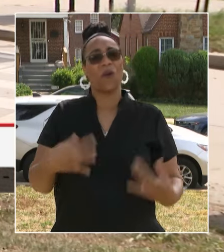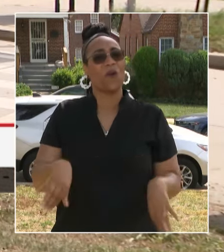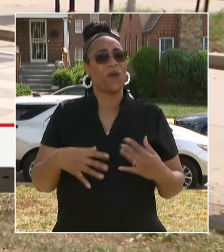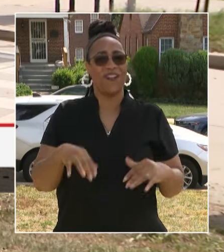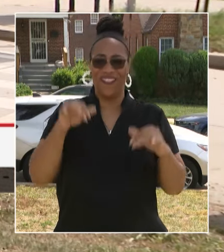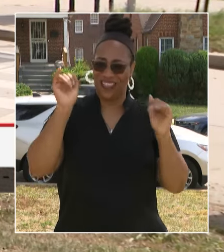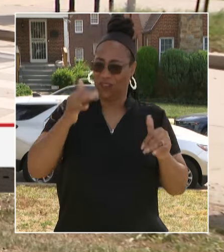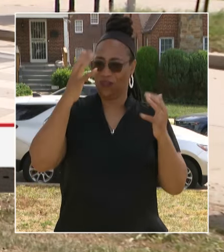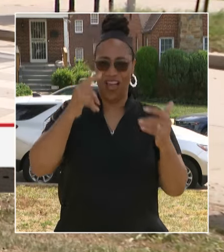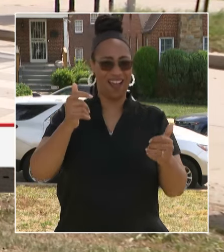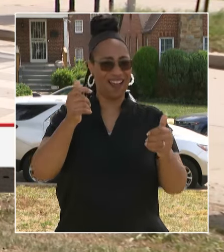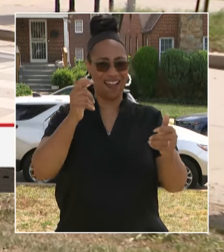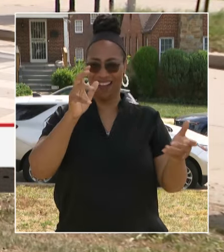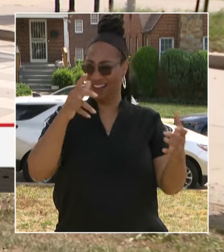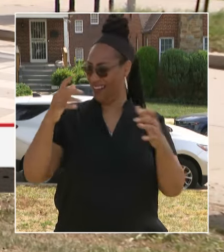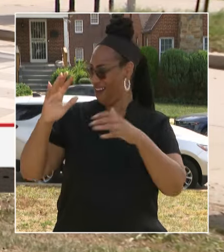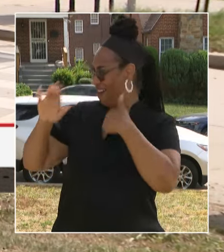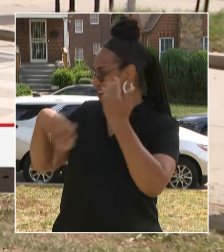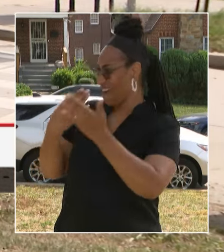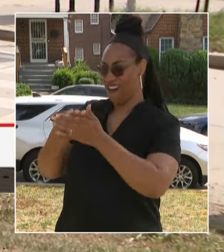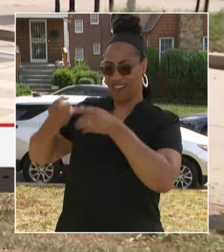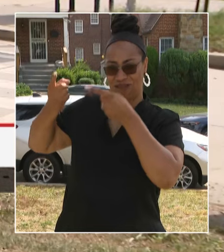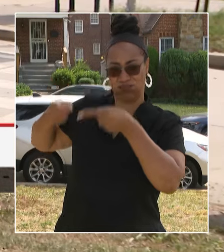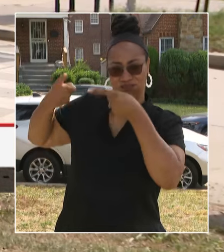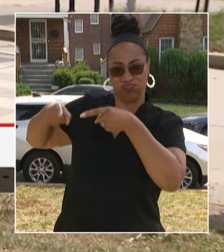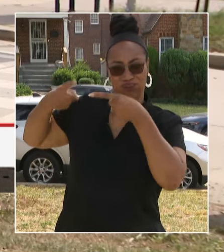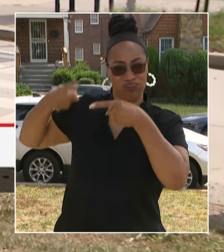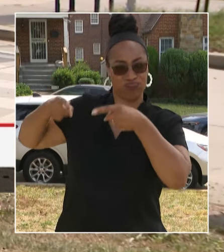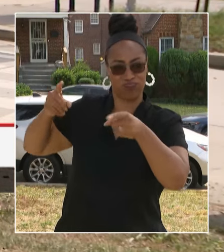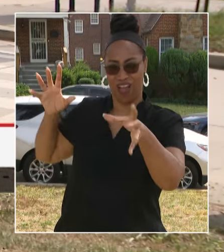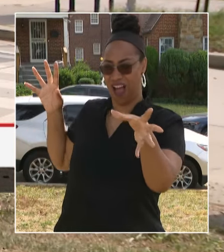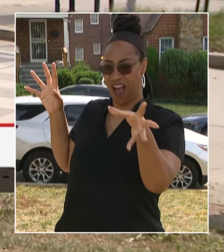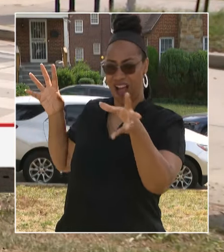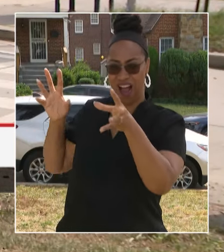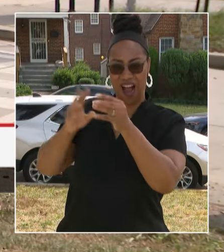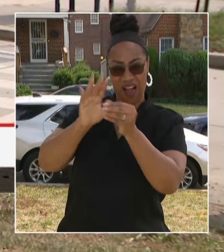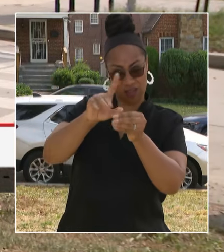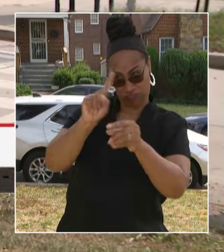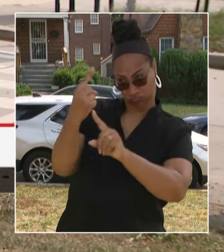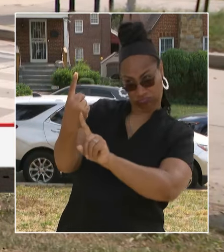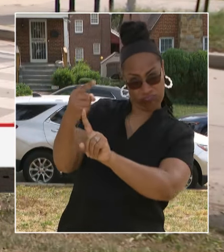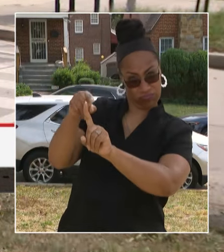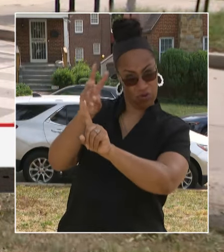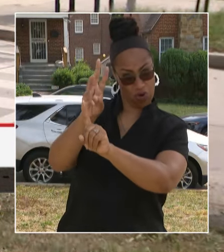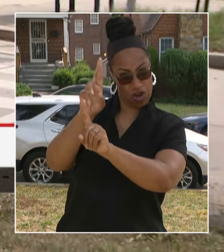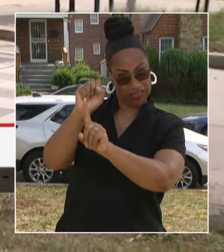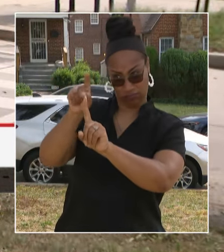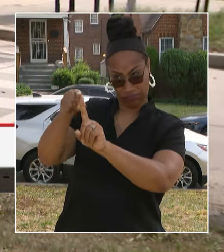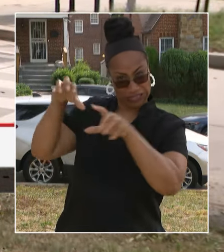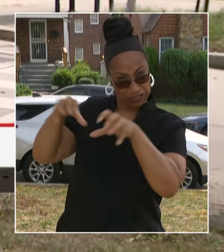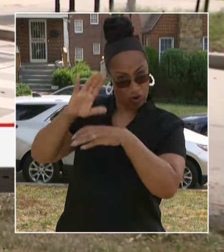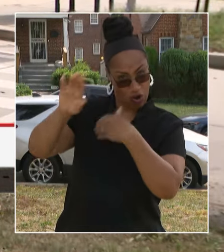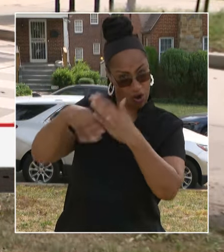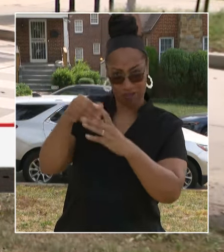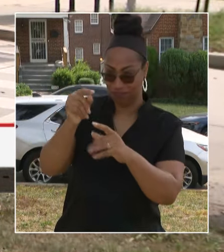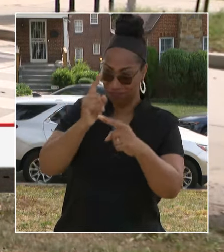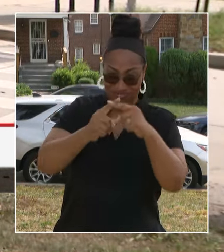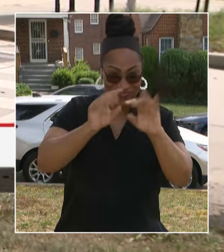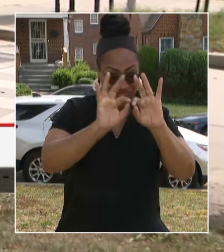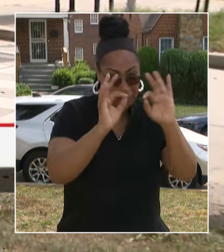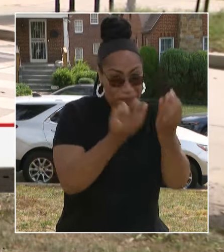just because of William Spaulding, but because of the history that's being shared and his family legacy. You look here and you see his grandchildren. You look back